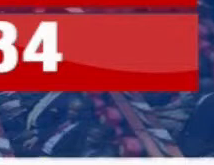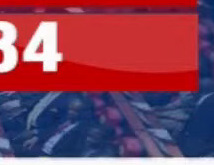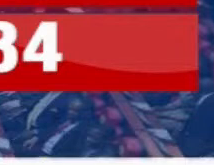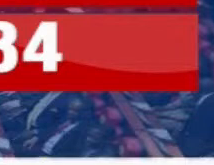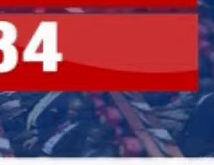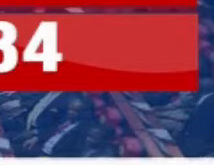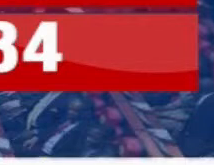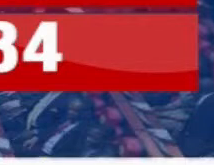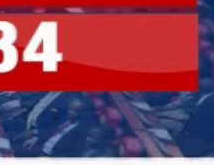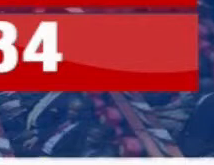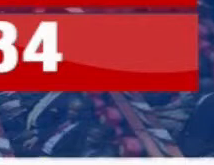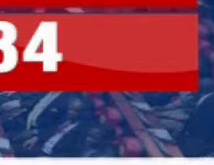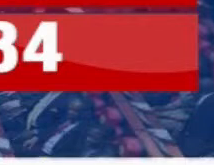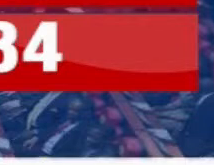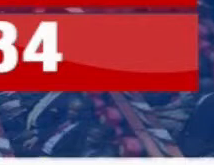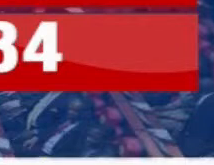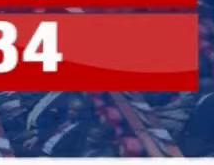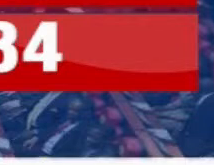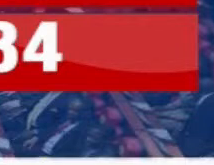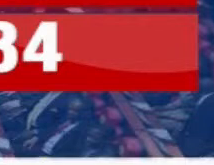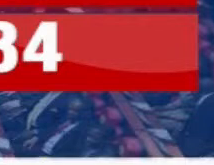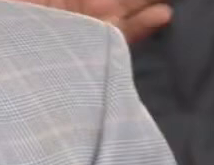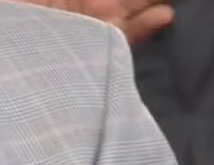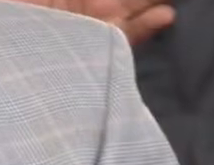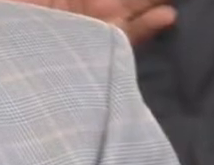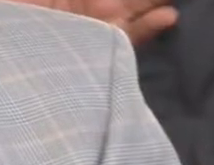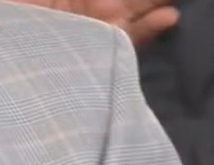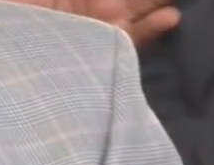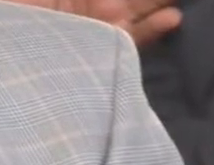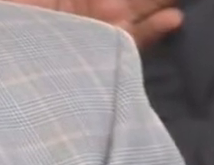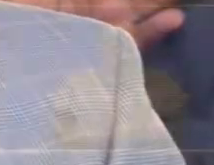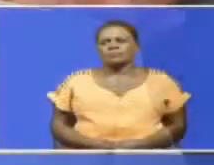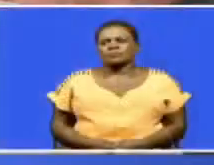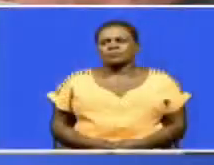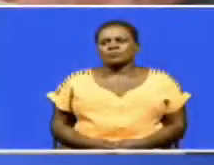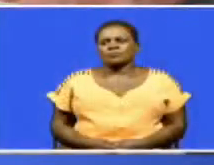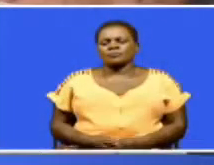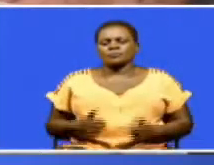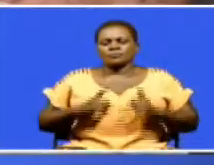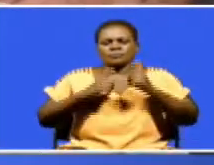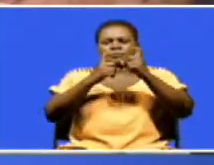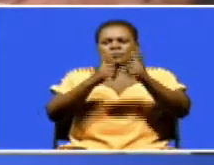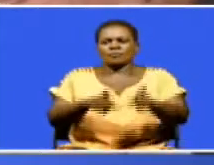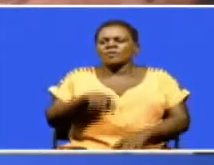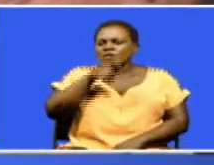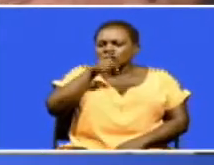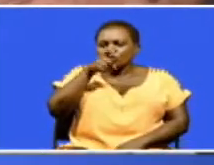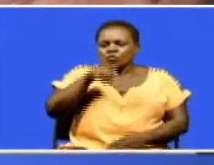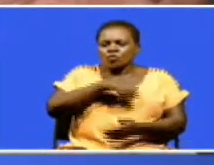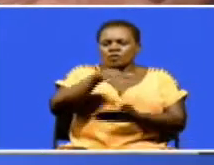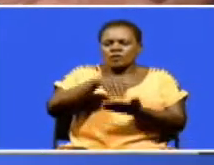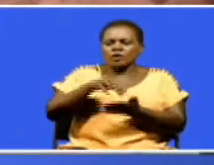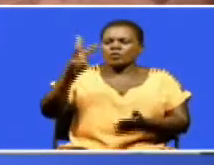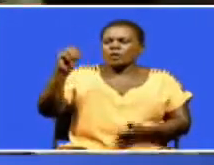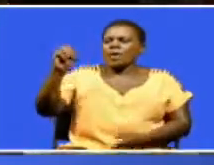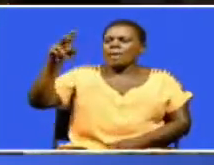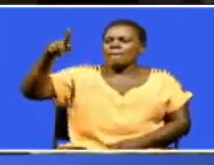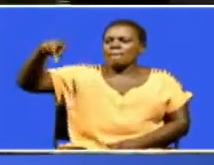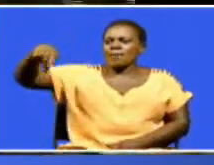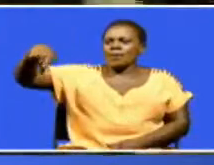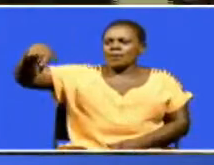with 25 having completed their studies, and 1 honorary doctorate having been awarded to Kitui Central MP Makali